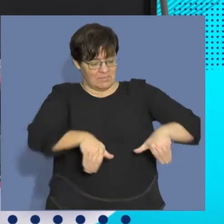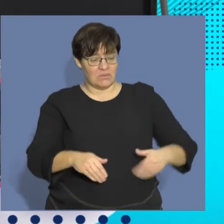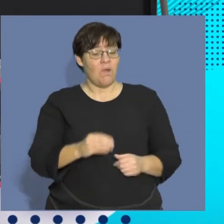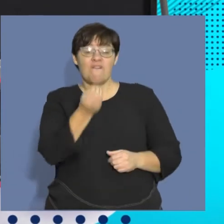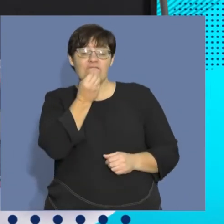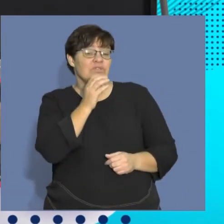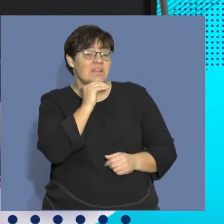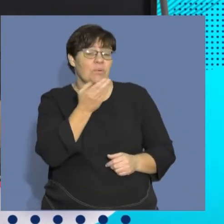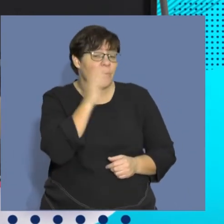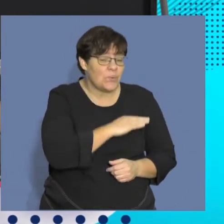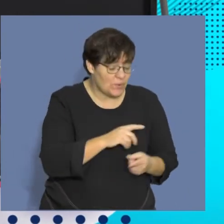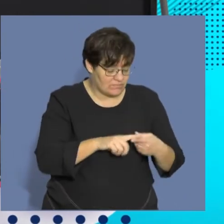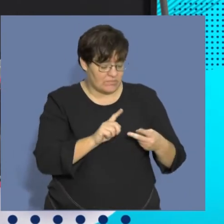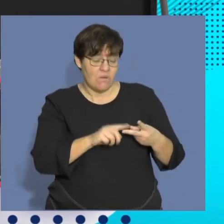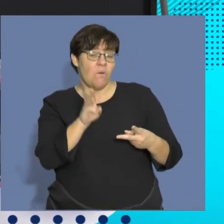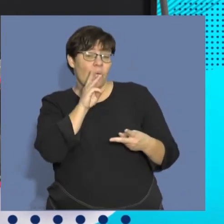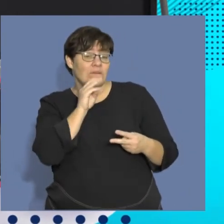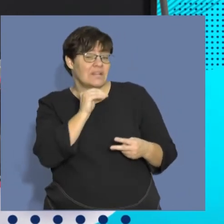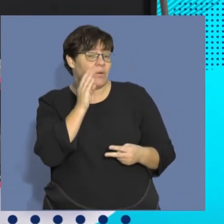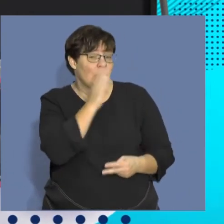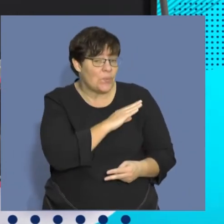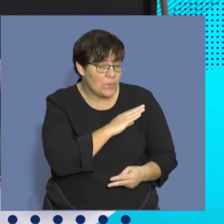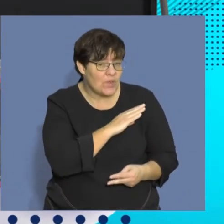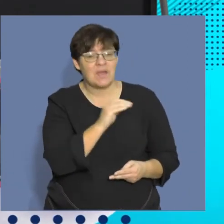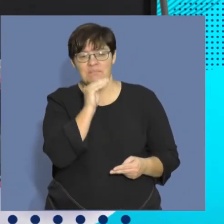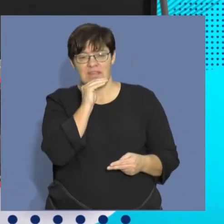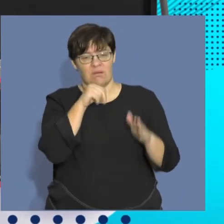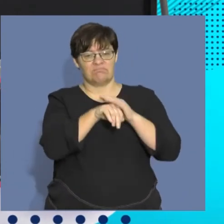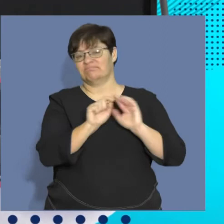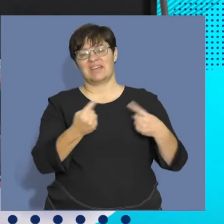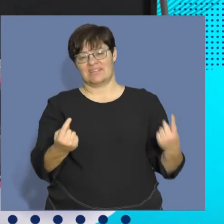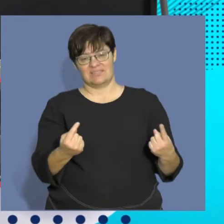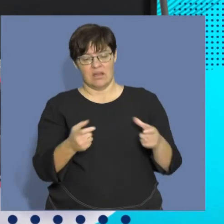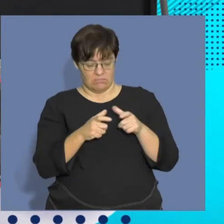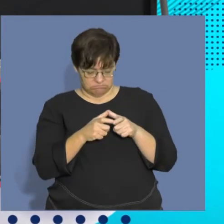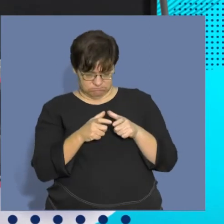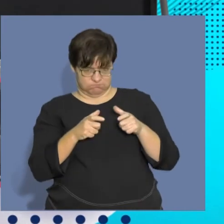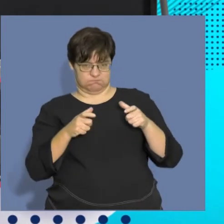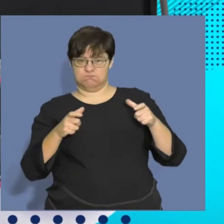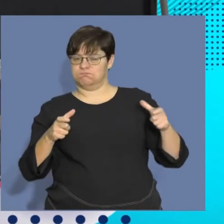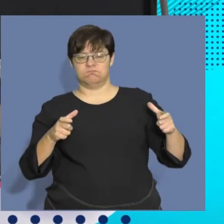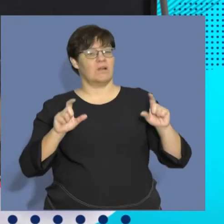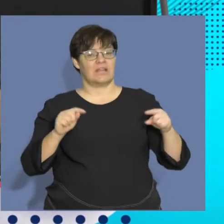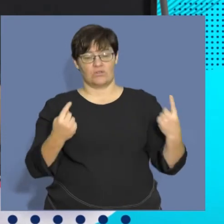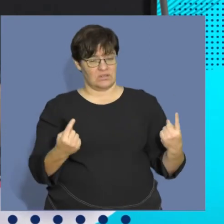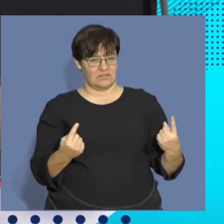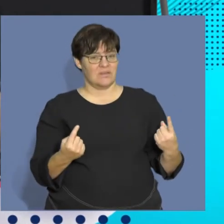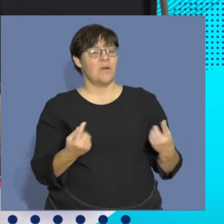got enough food, if we haven't got enough water, it means that our population size